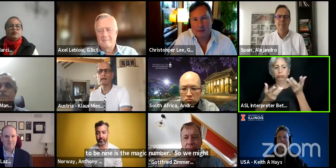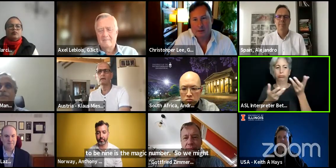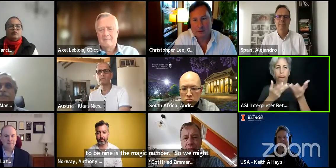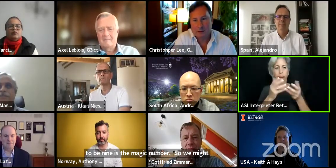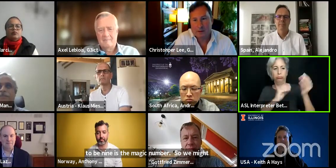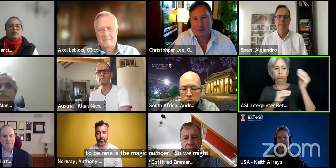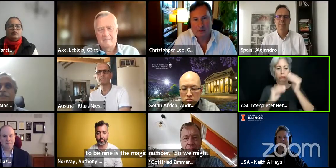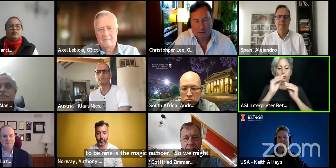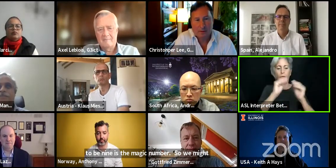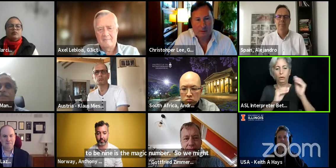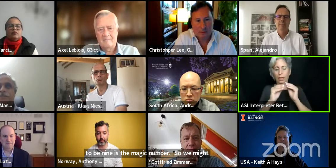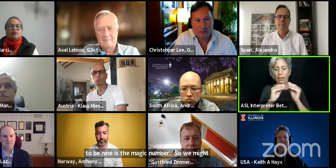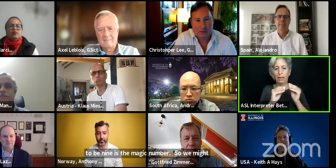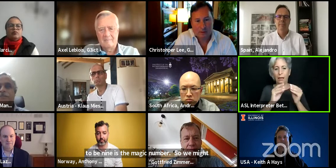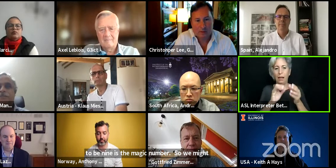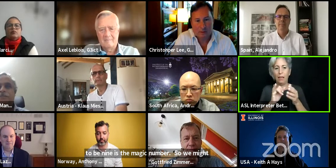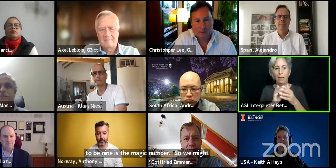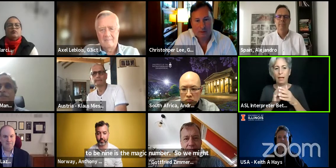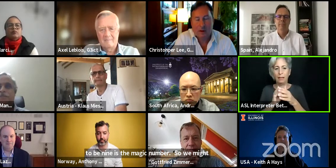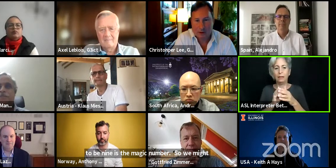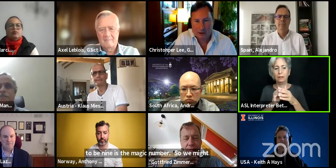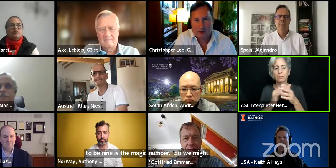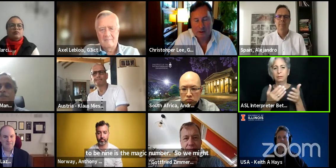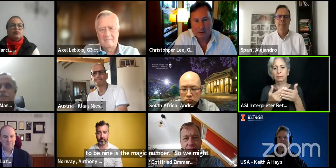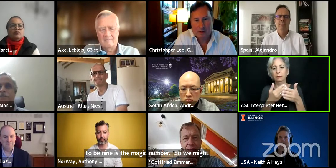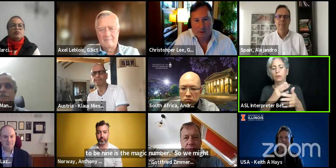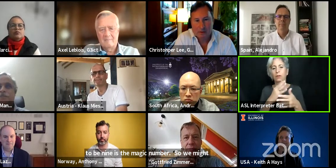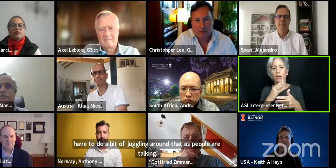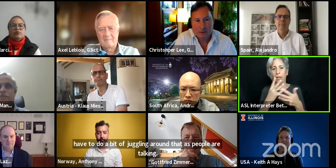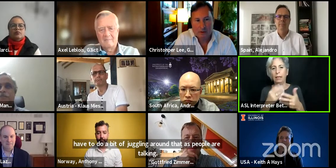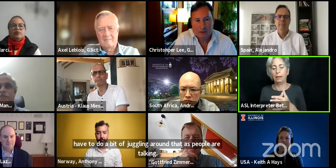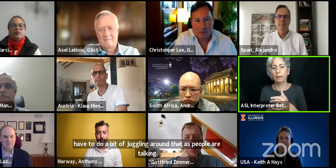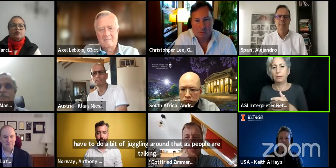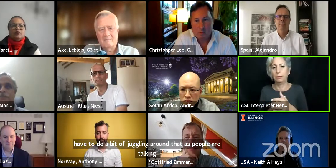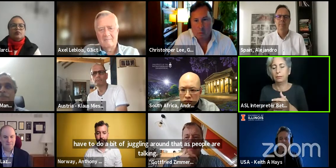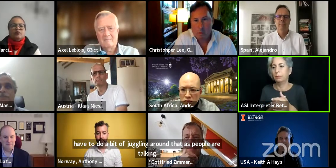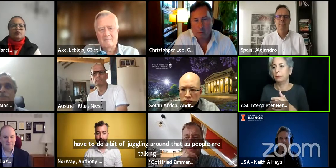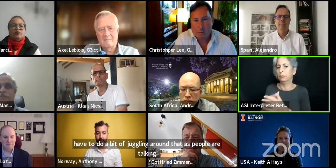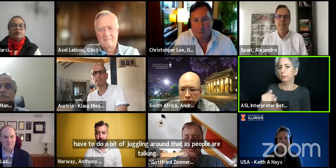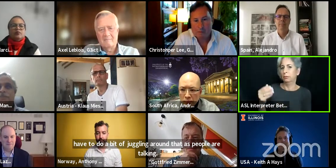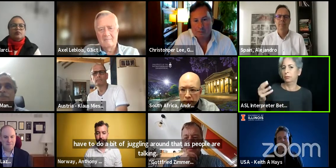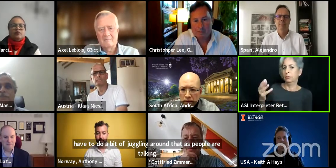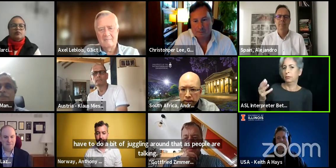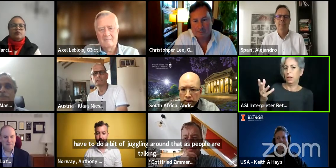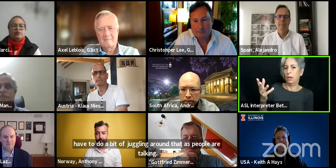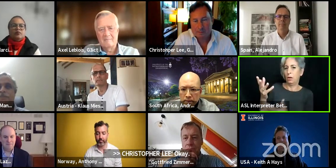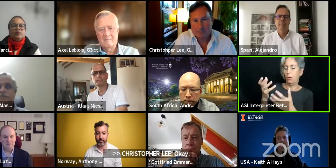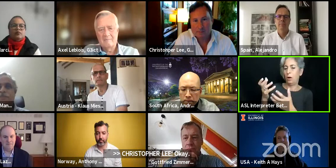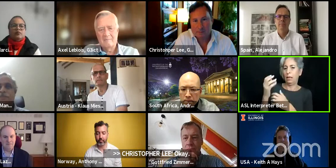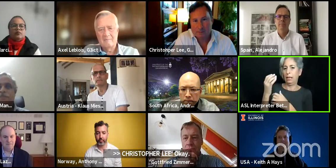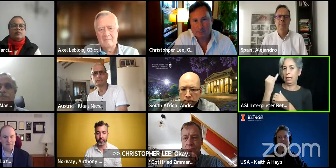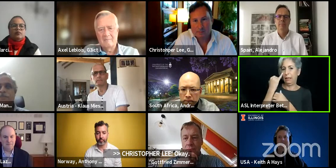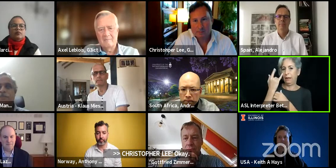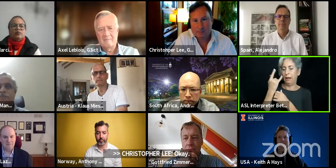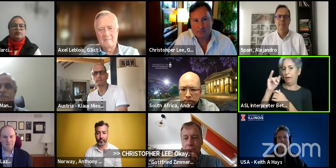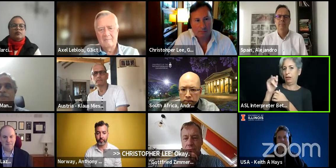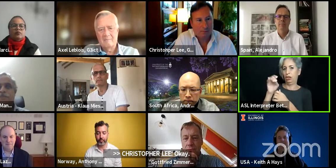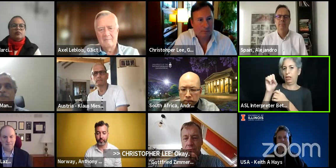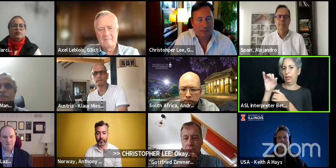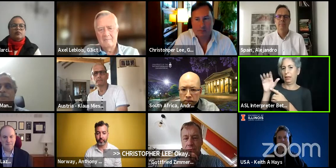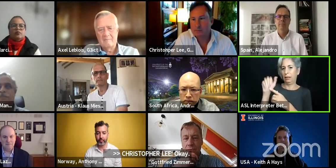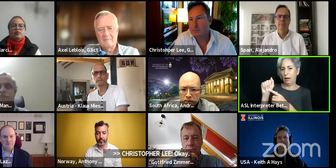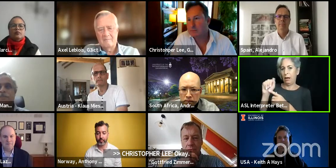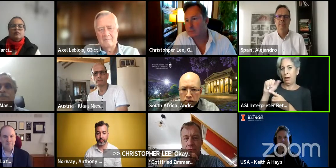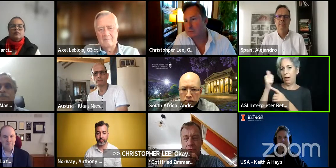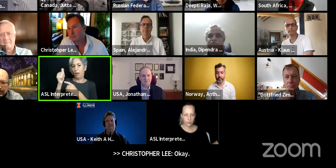around that as people are talking. Okay. And I've just one second, if I could have Jessica, our